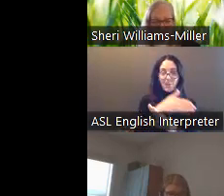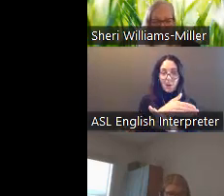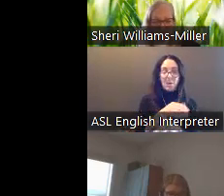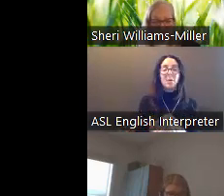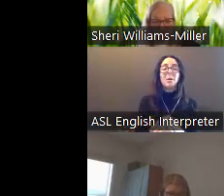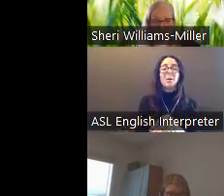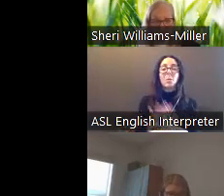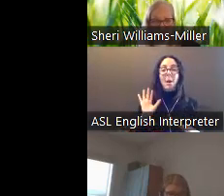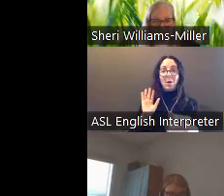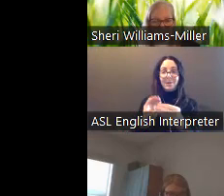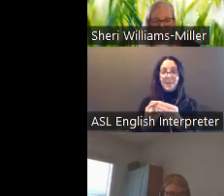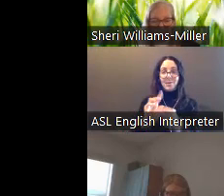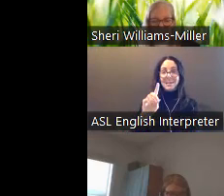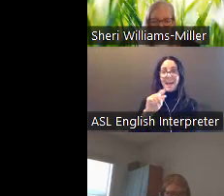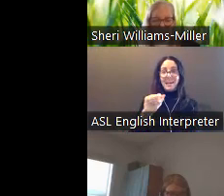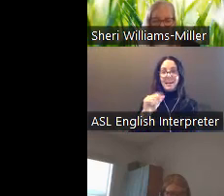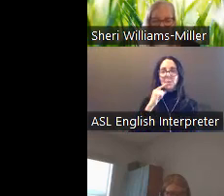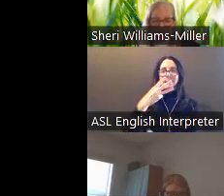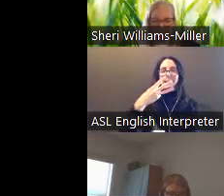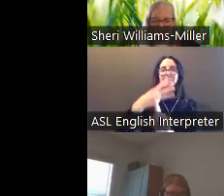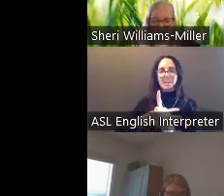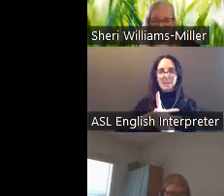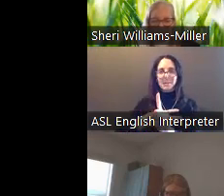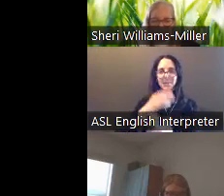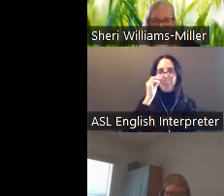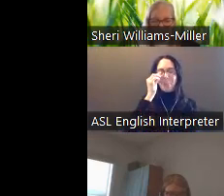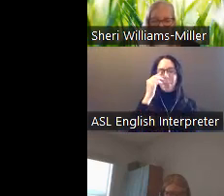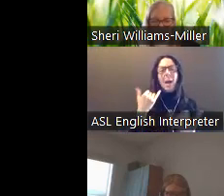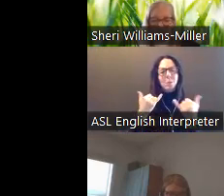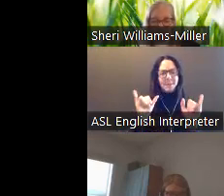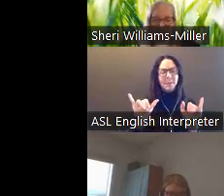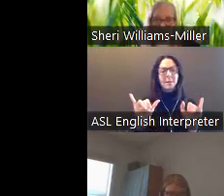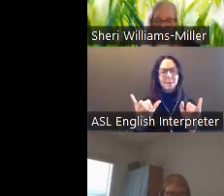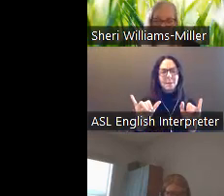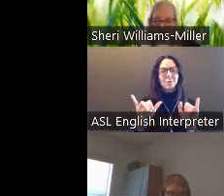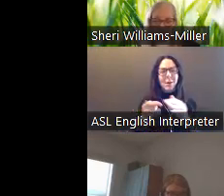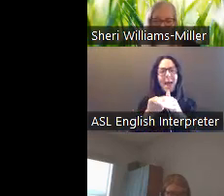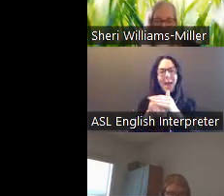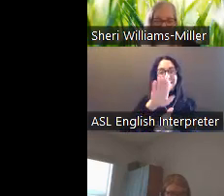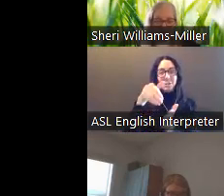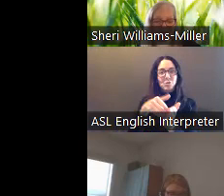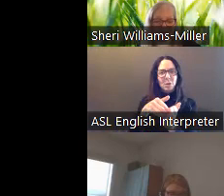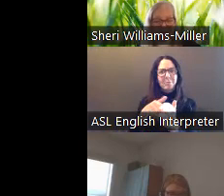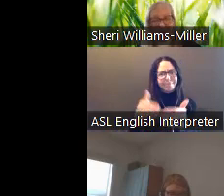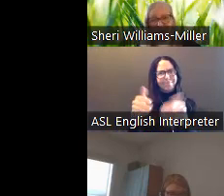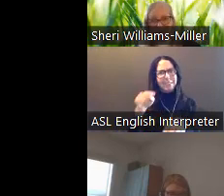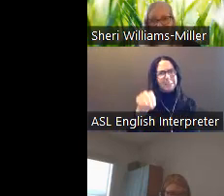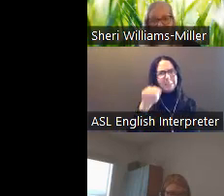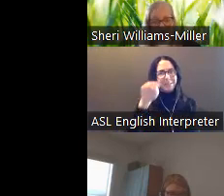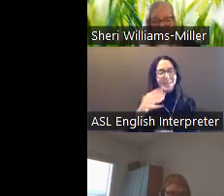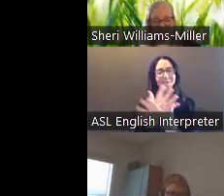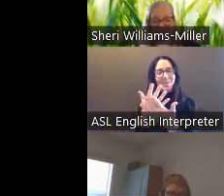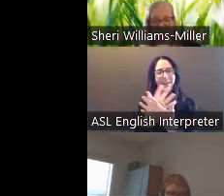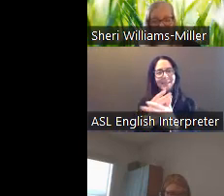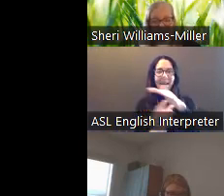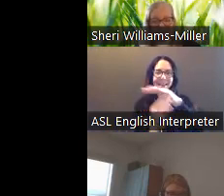months worth of data, and we continue to work on getting central access to screen clients at intake. And it is